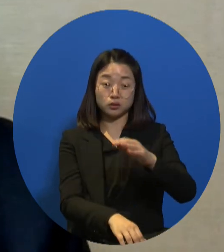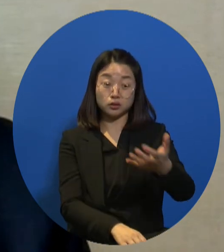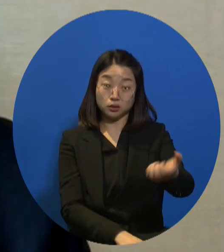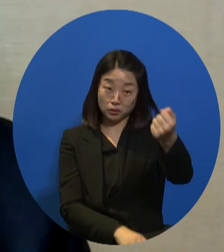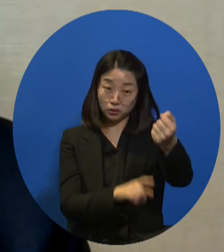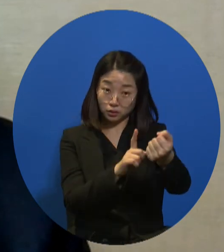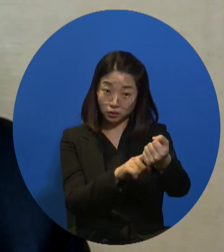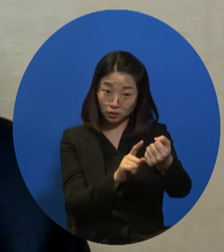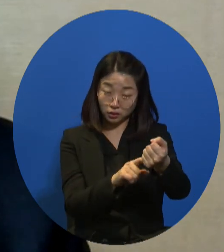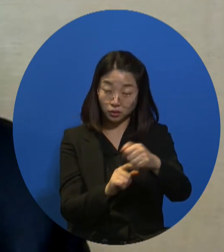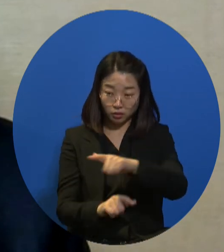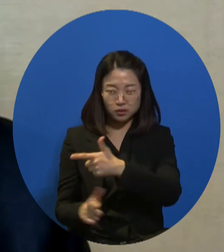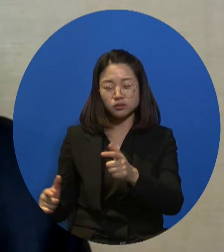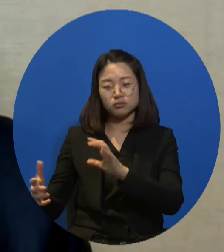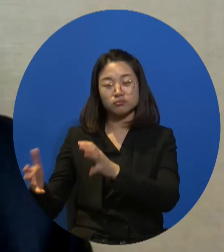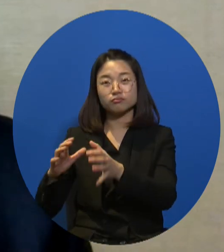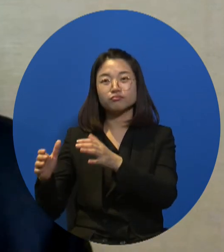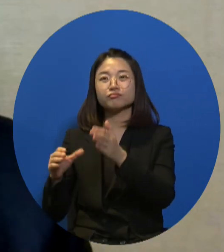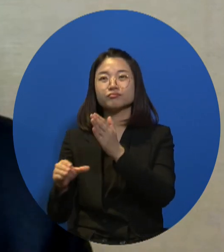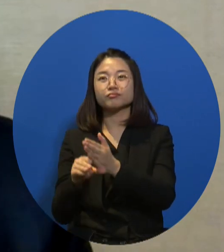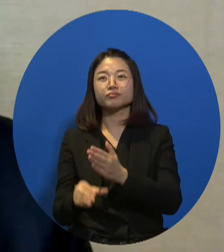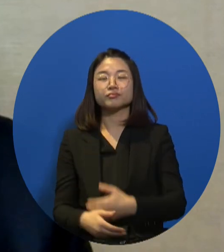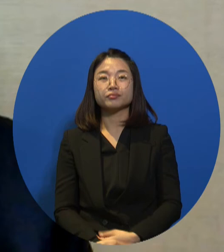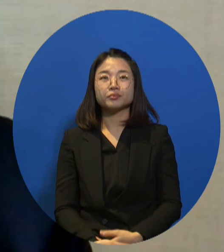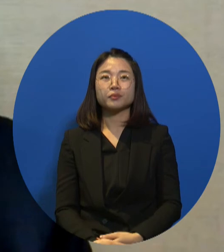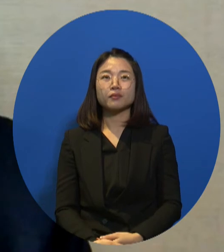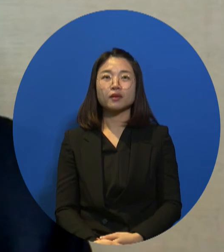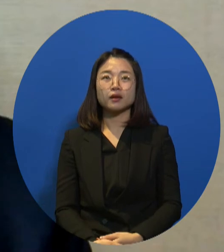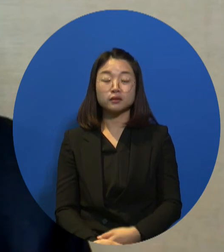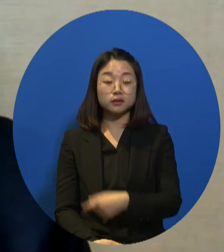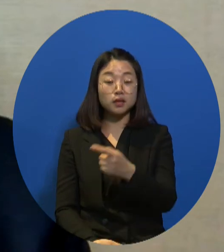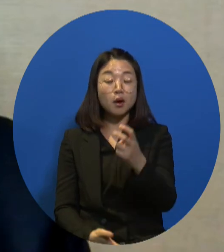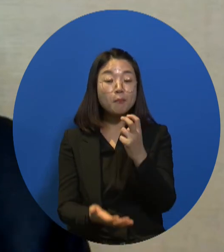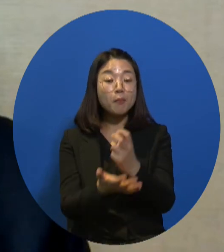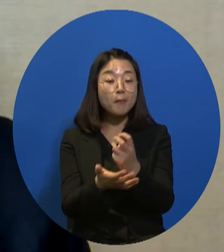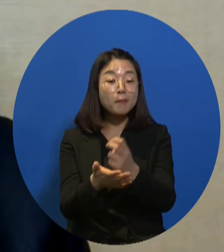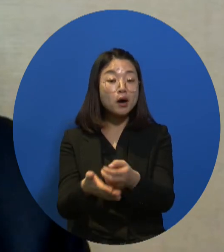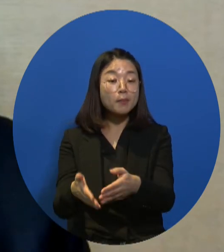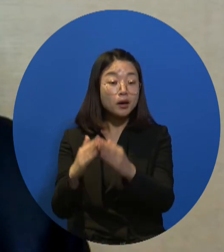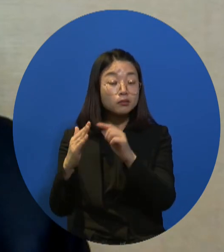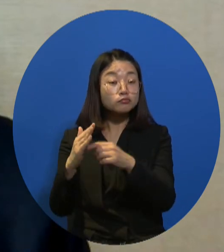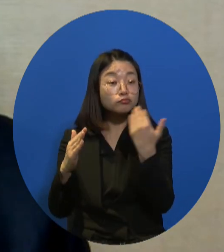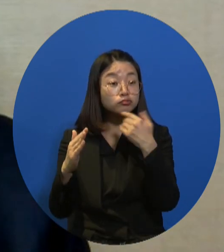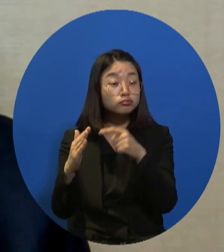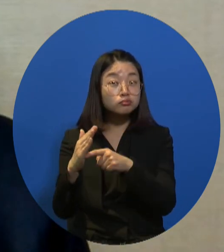assign responsibility to the Ministry of Justice so that such implementation will occur.